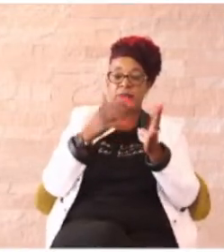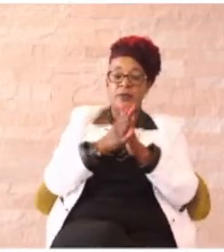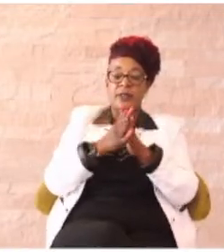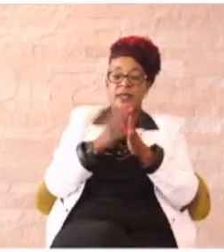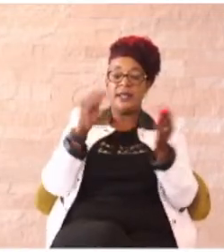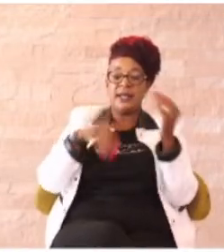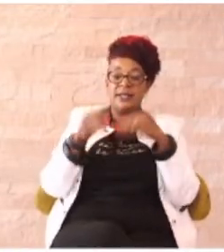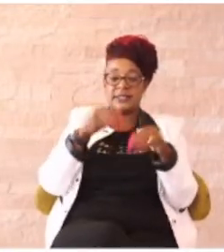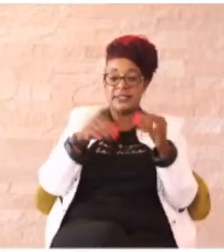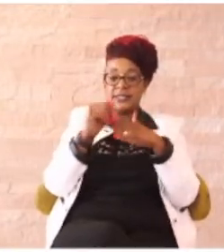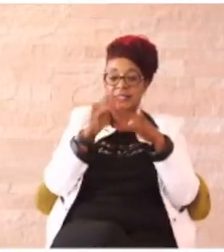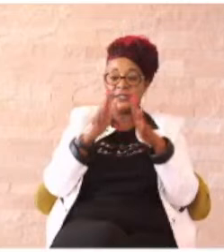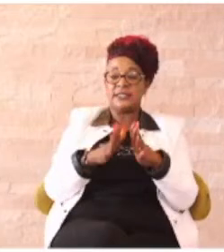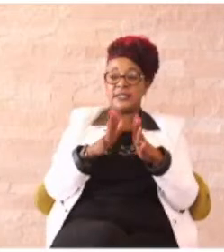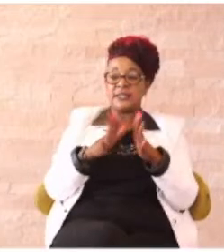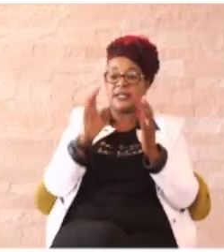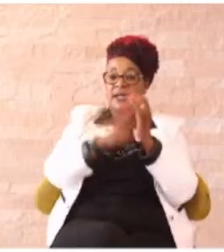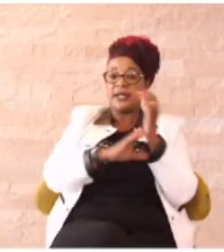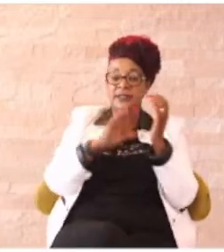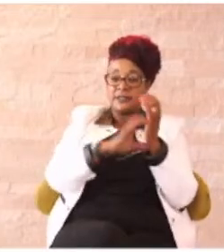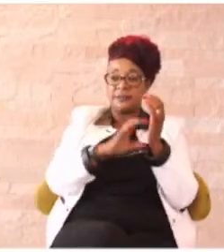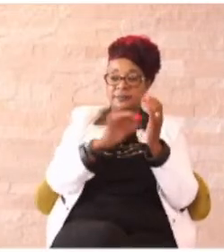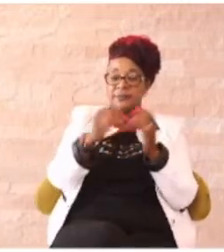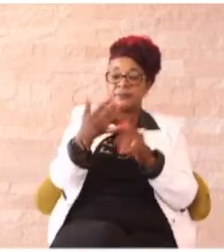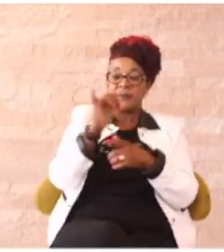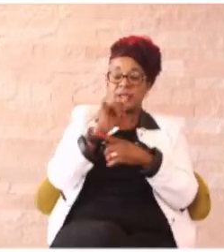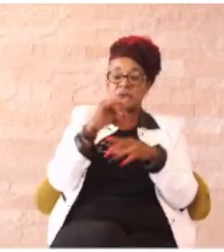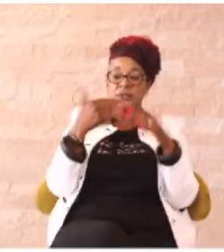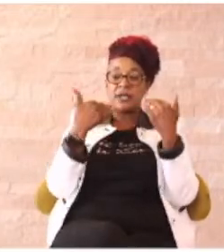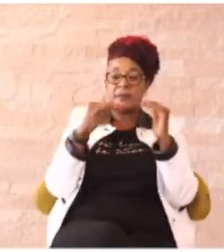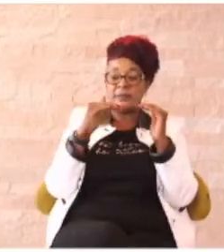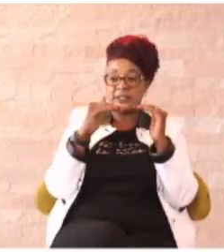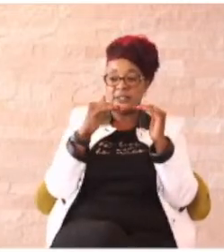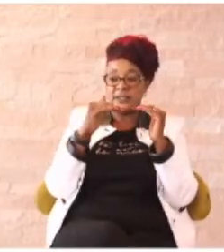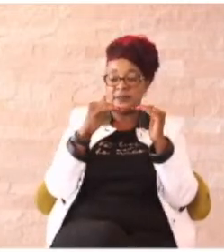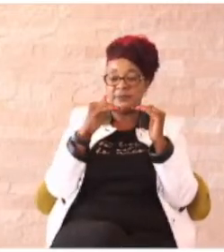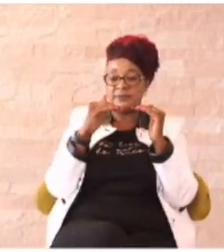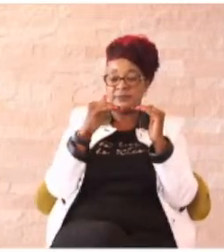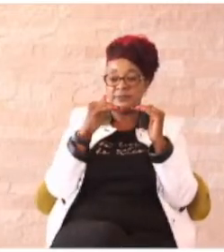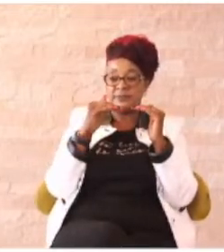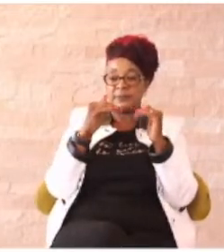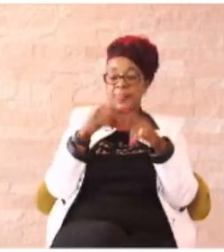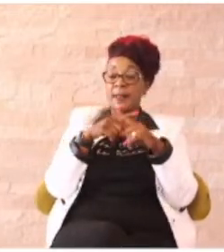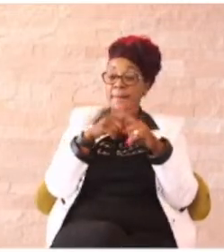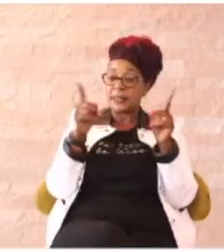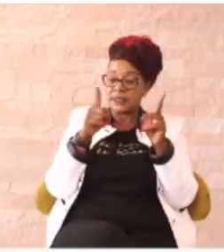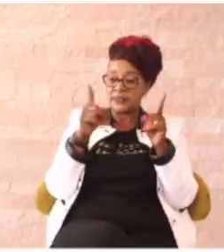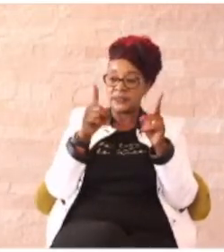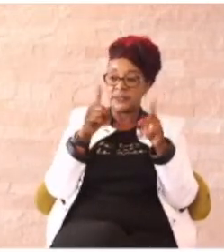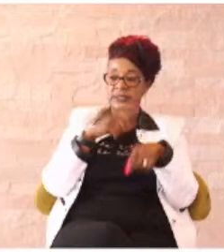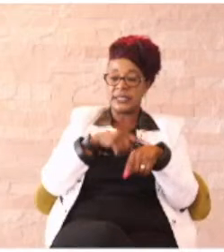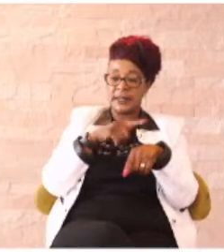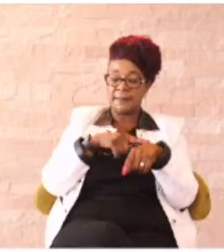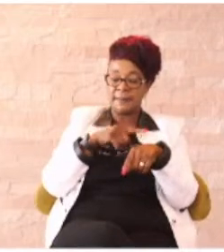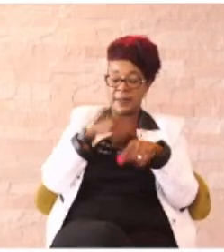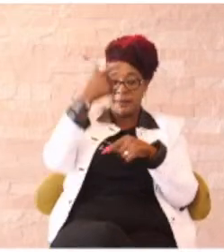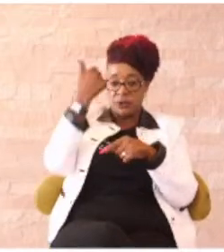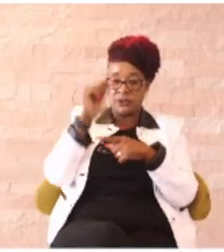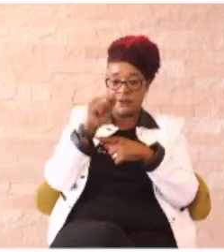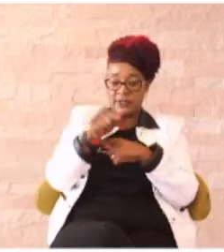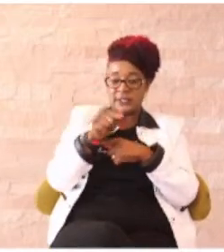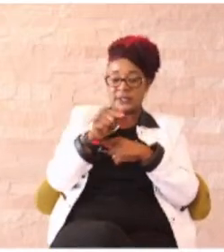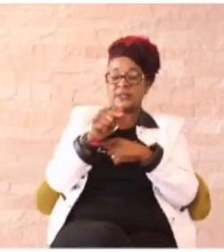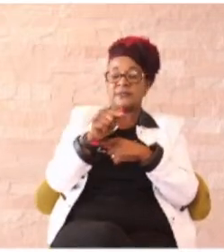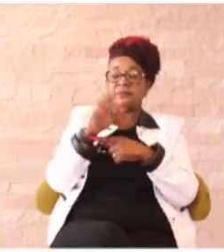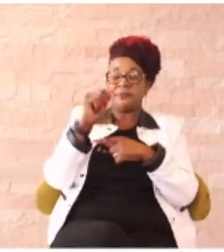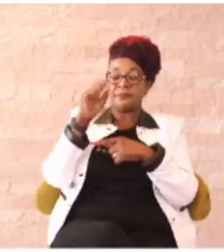and leaders in the country was limited before AWESOME program. But during this, because of this AWESOME